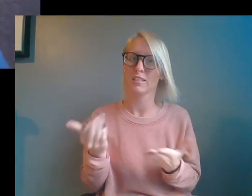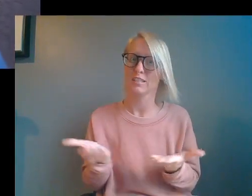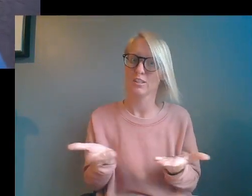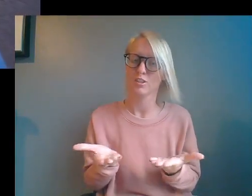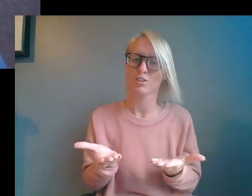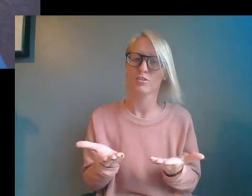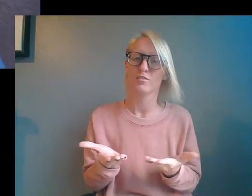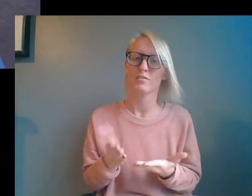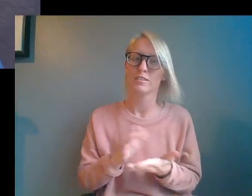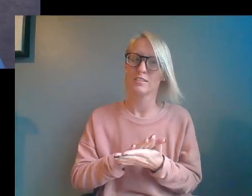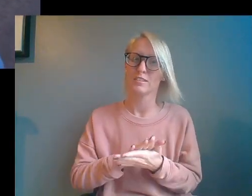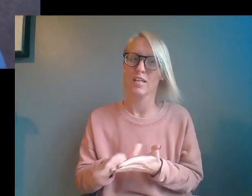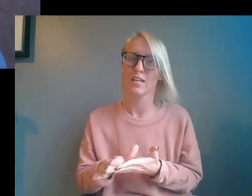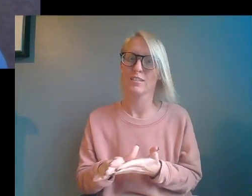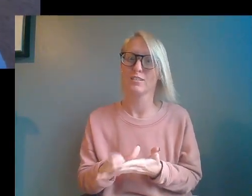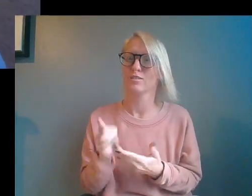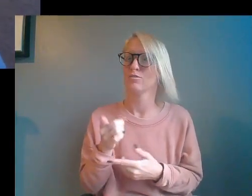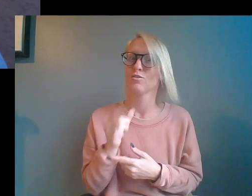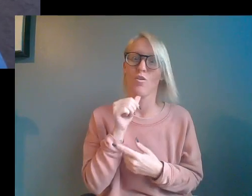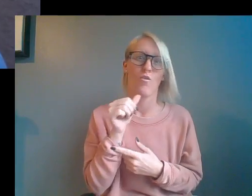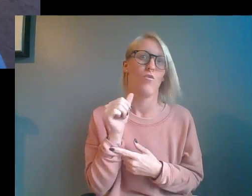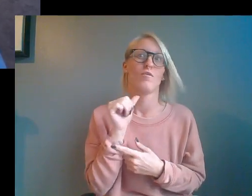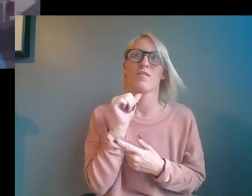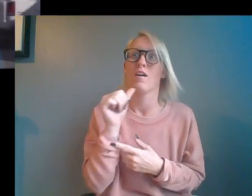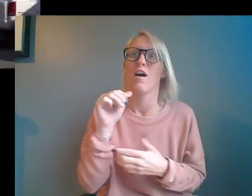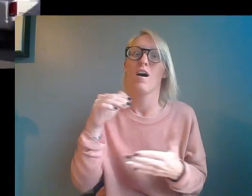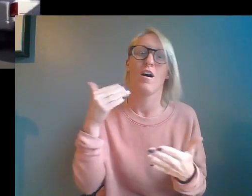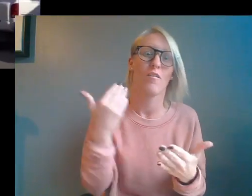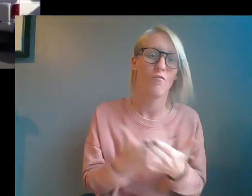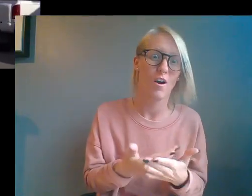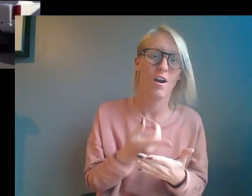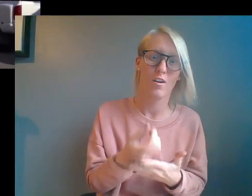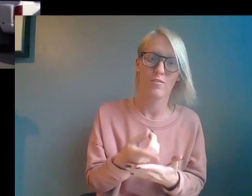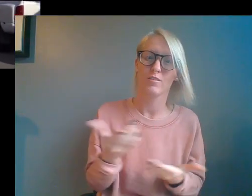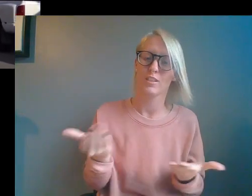miss Oatman when you come to Arizona. It is such a fun town.